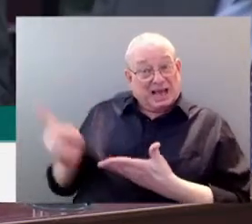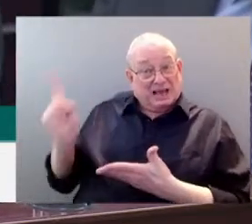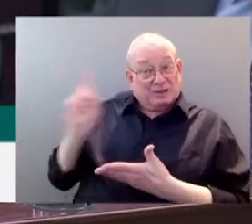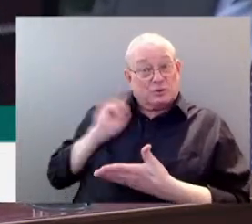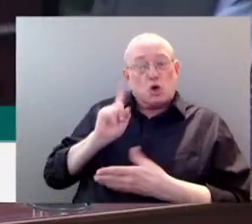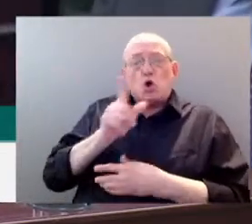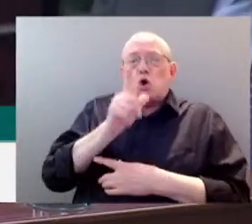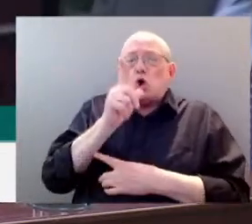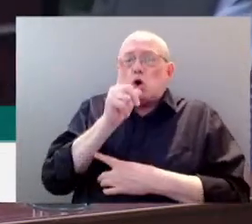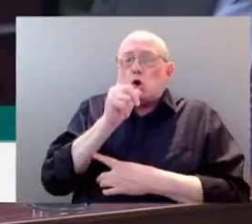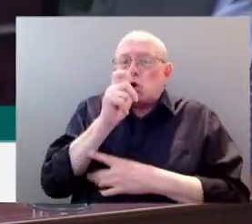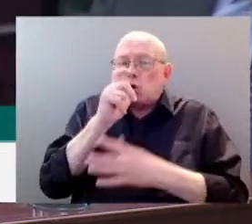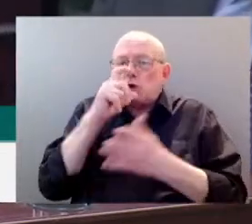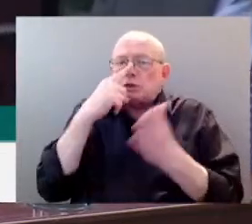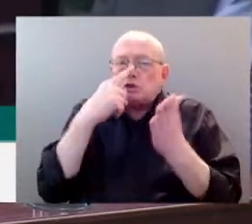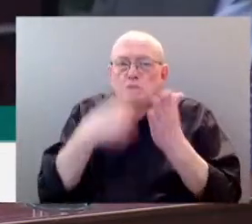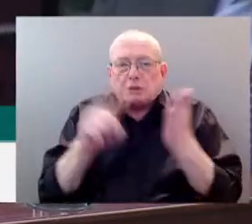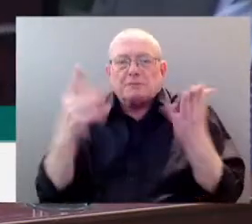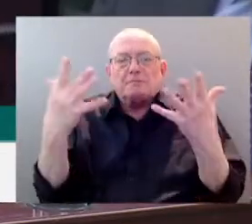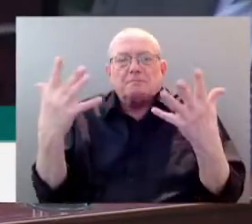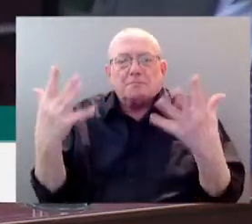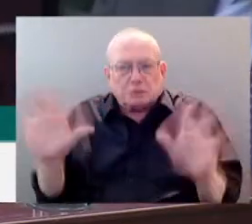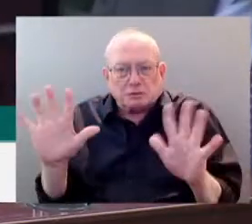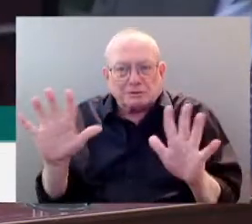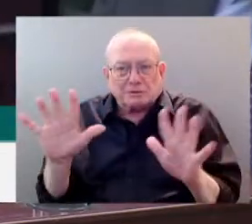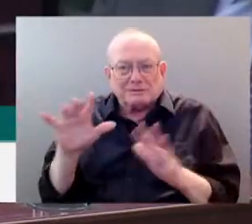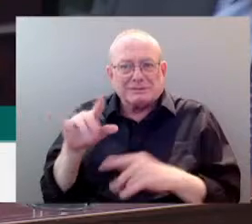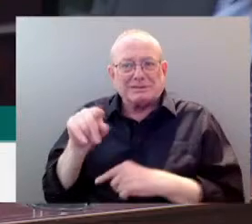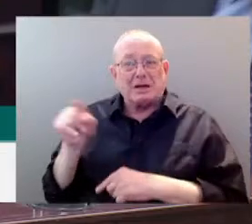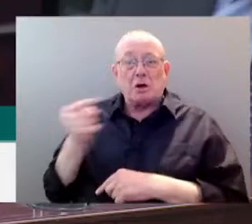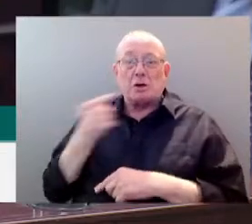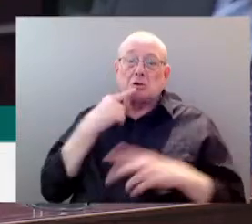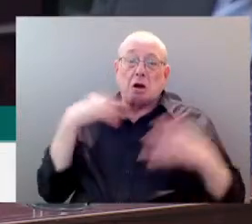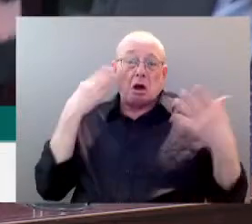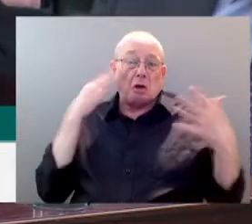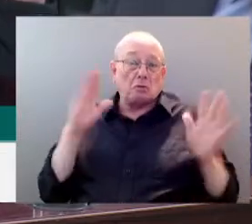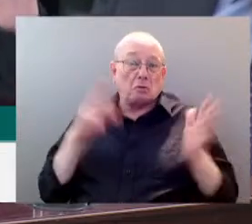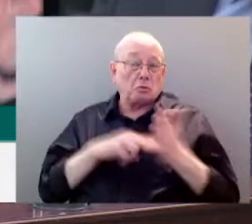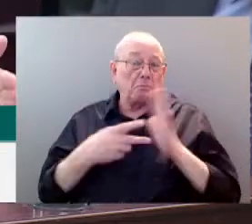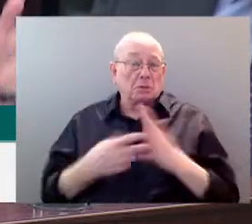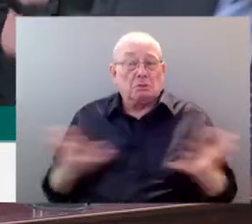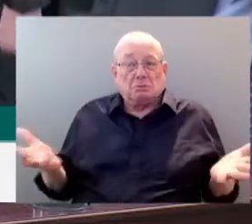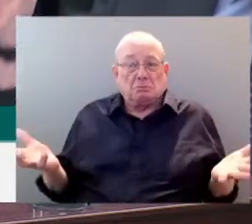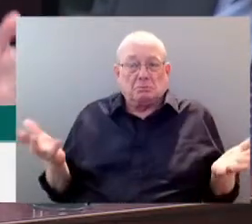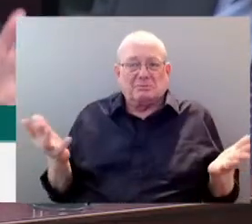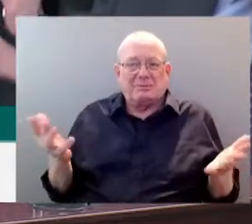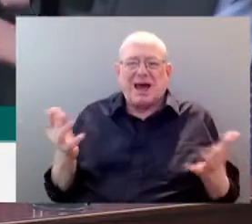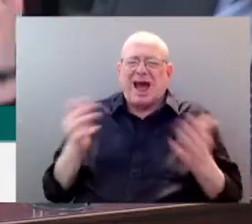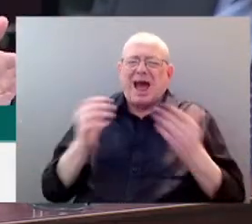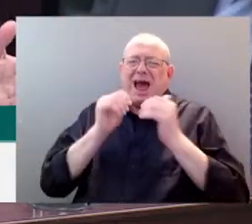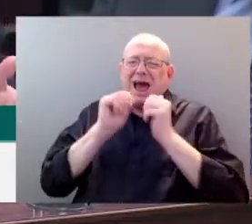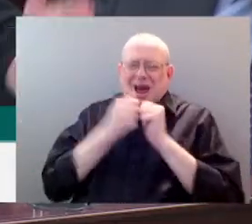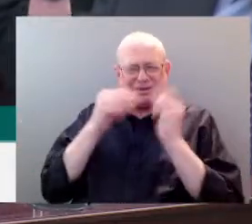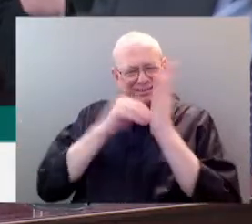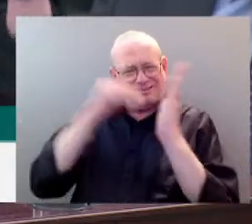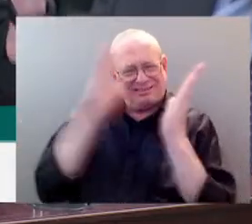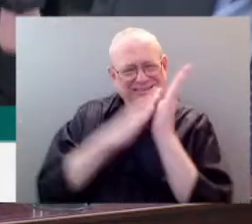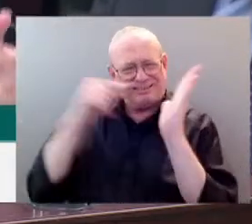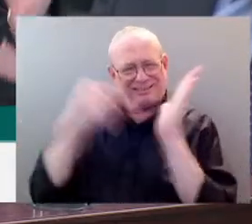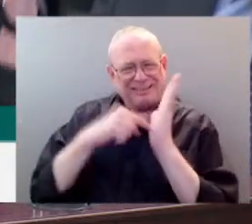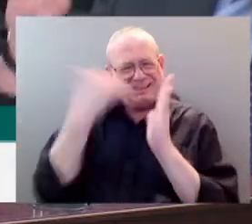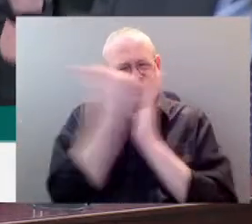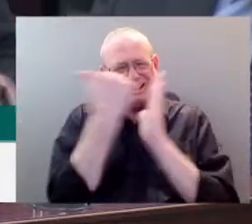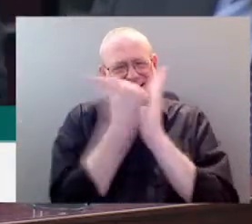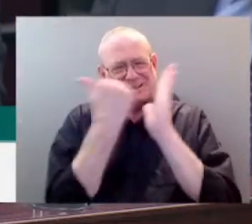meant to the premier how in Heaven's name do these companies get on a list that are presented to vulnerable patients and